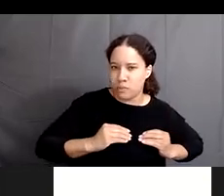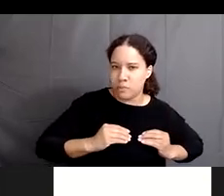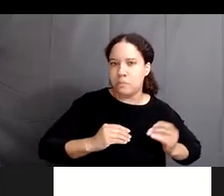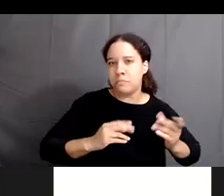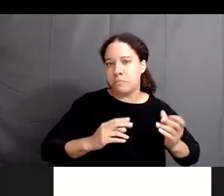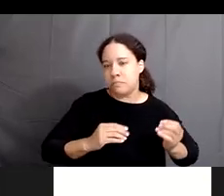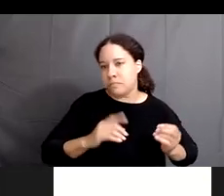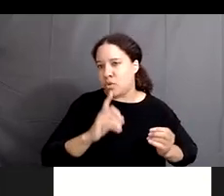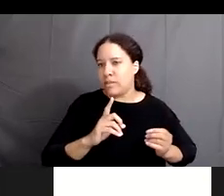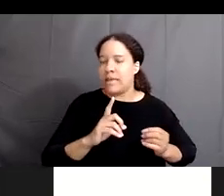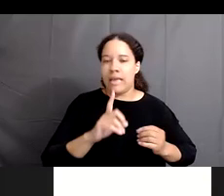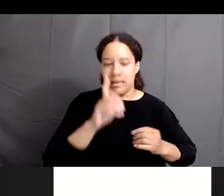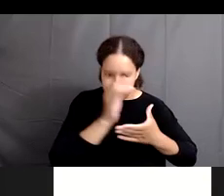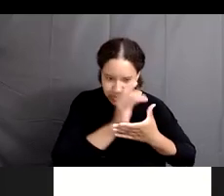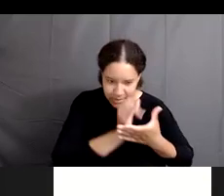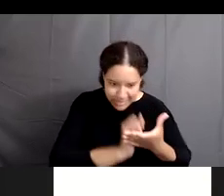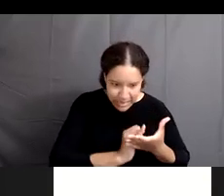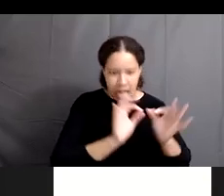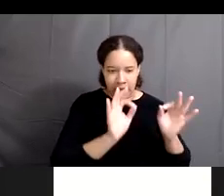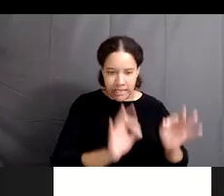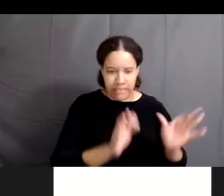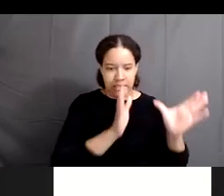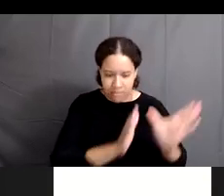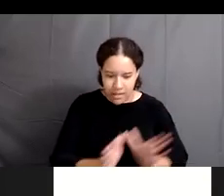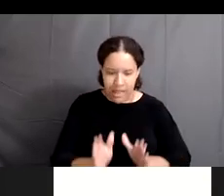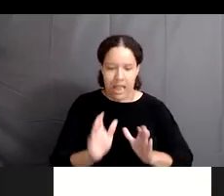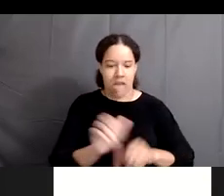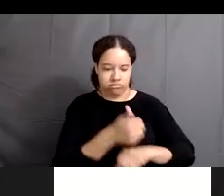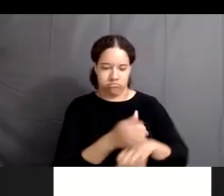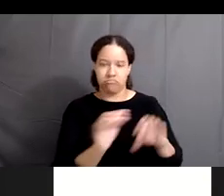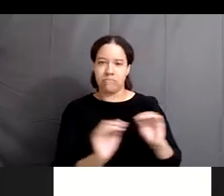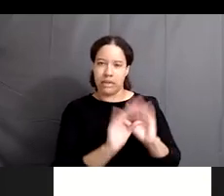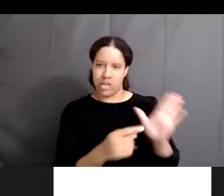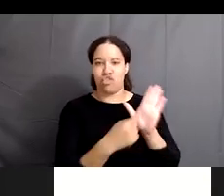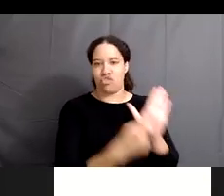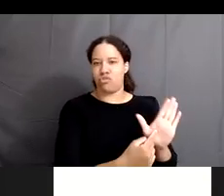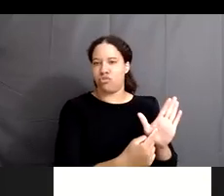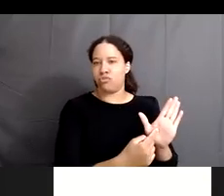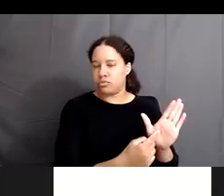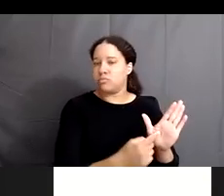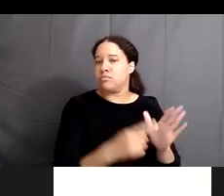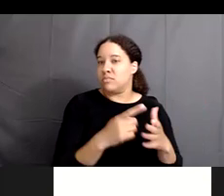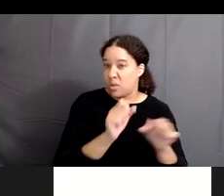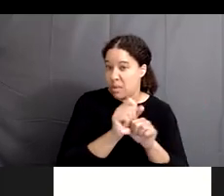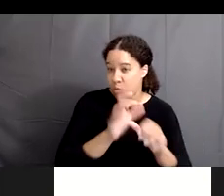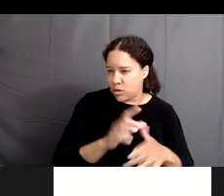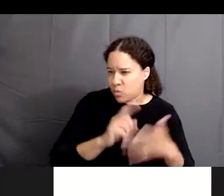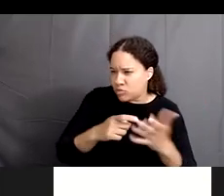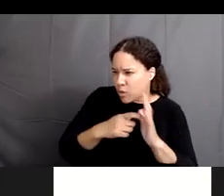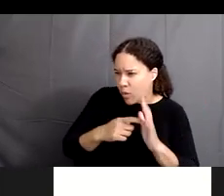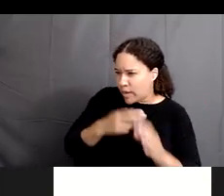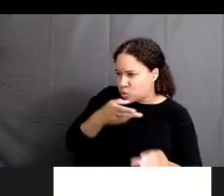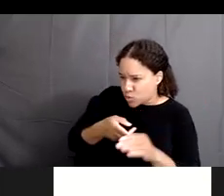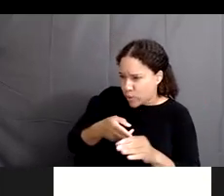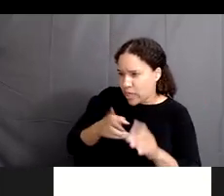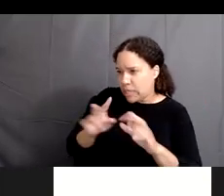know, well-defined, clear to all structure for how somebody becomes a membership and what's required of them in order for them to fulfill the